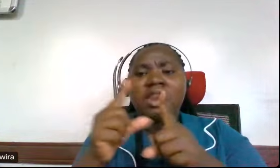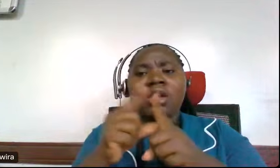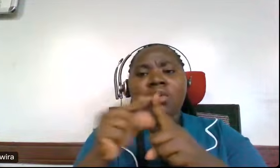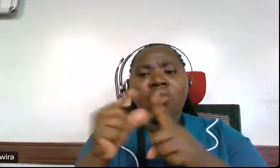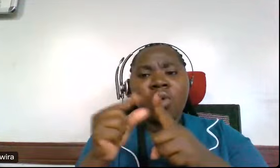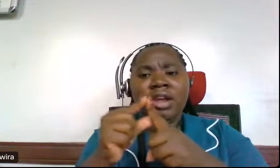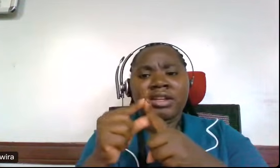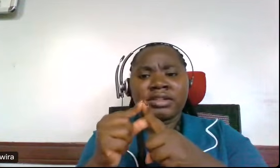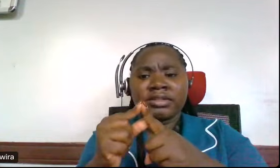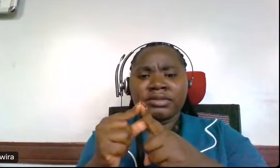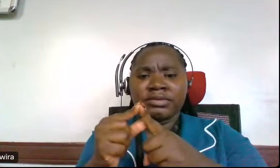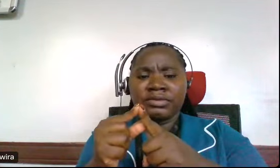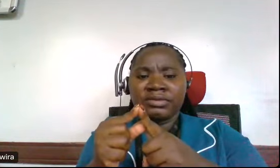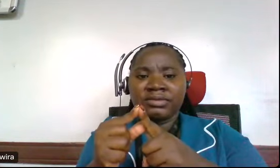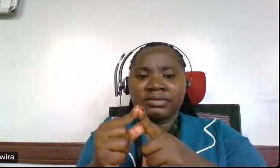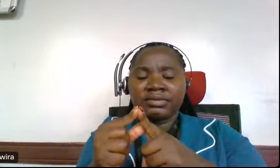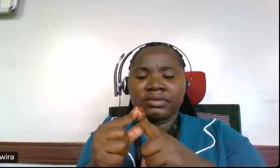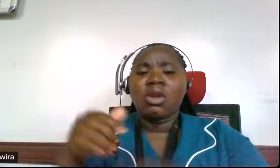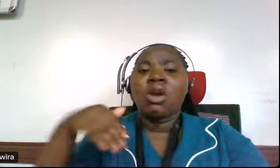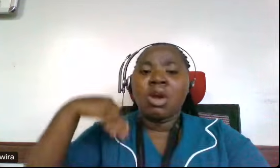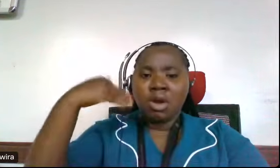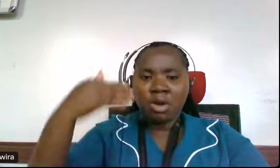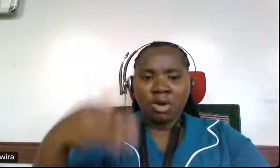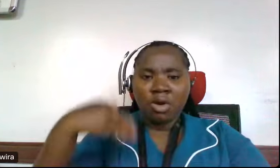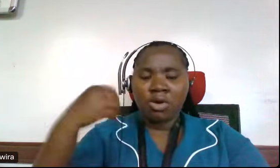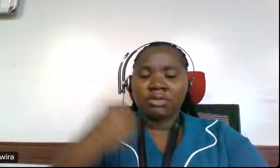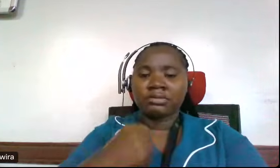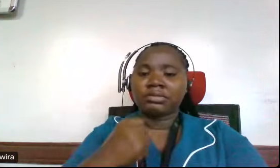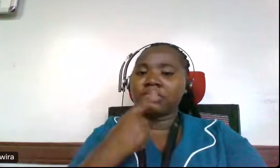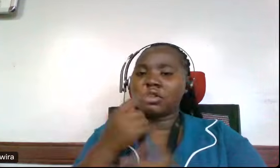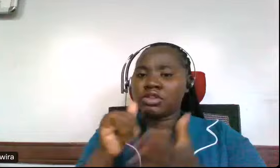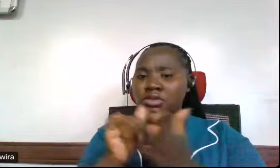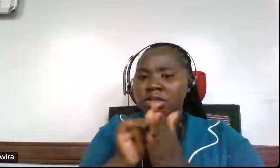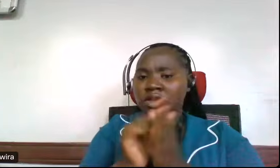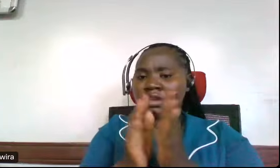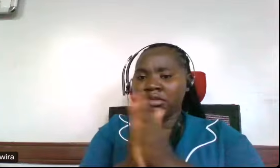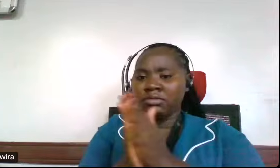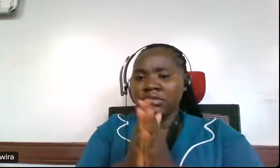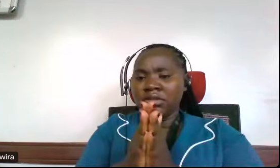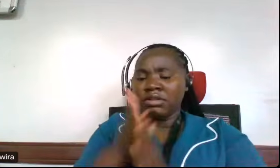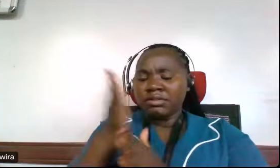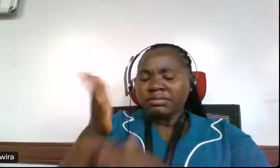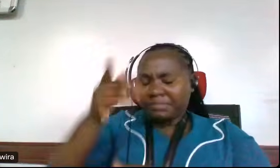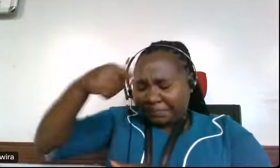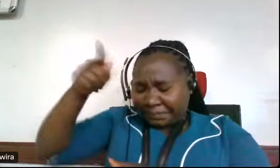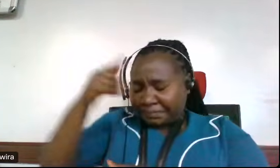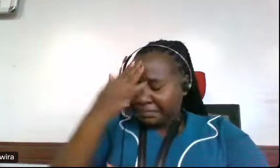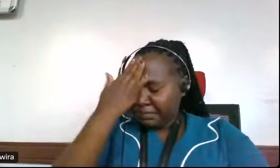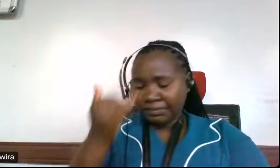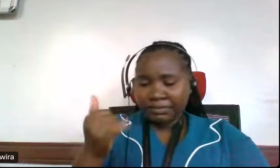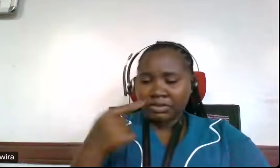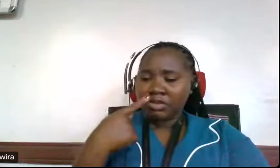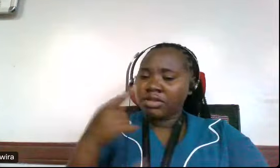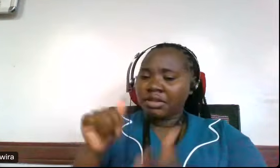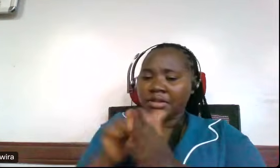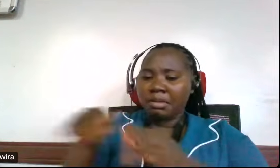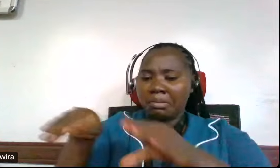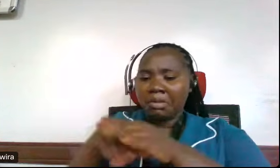we are saying is always make sure the narration is correct, members' contribution. Then whatever you